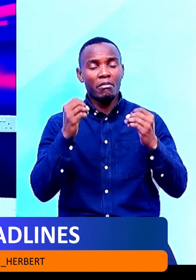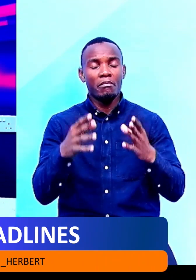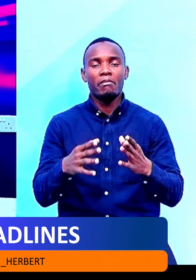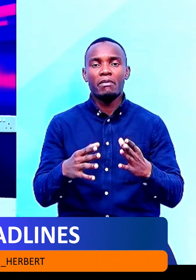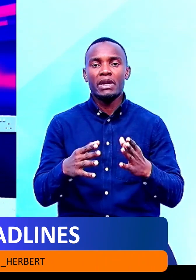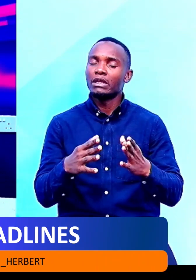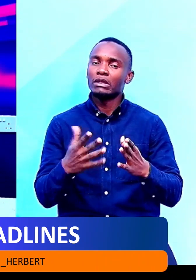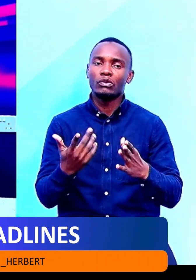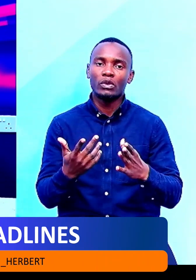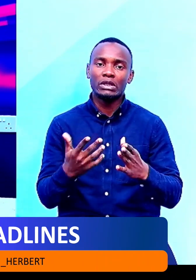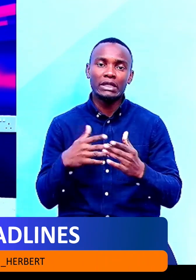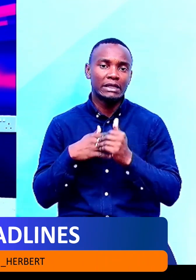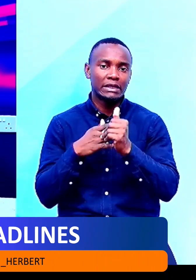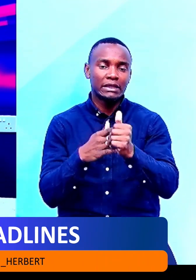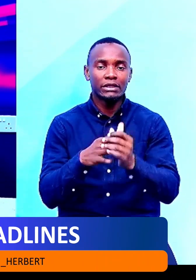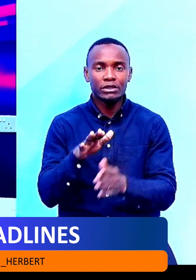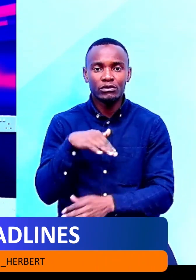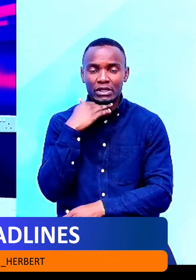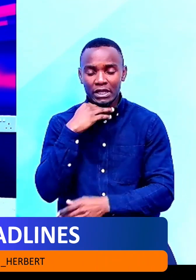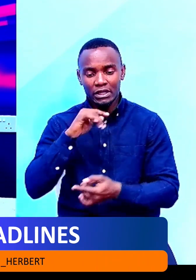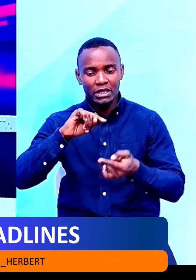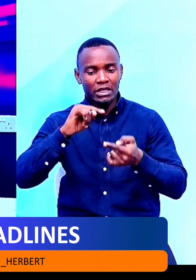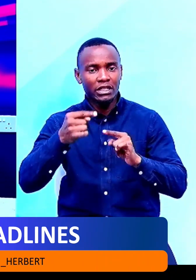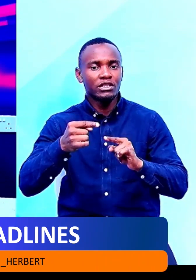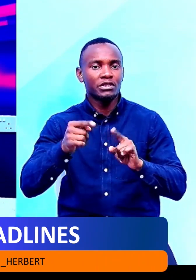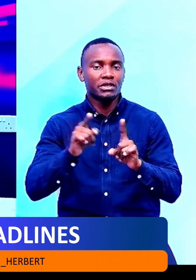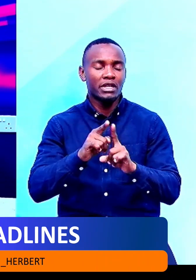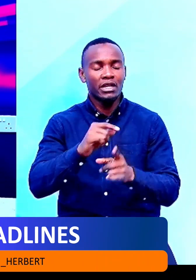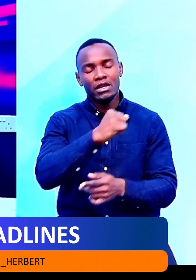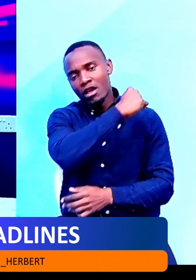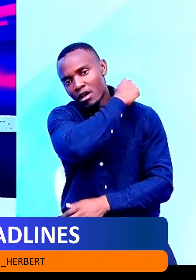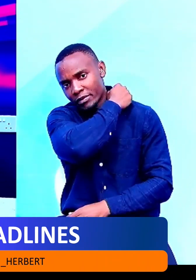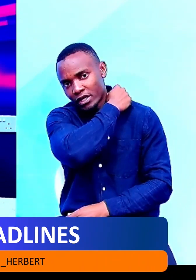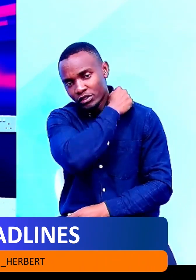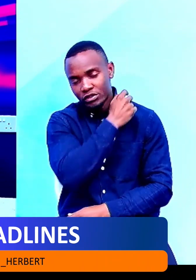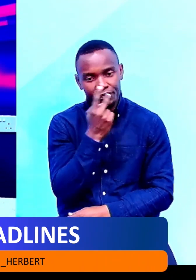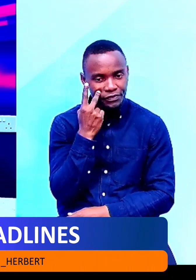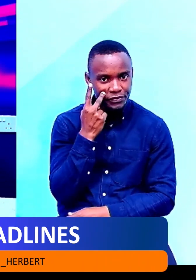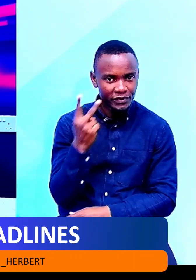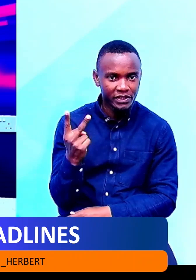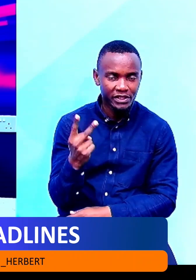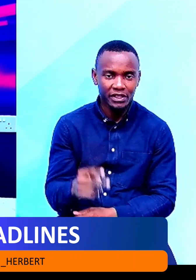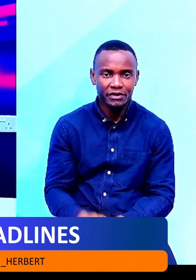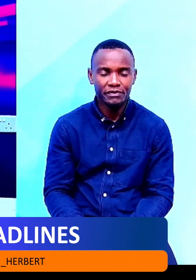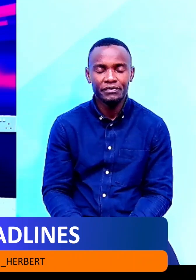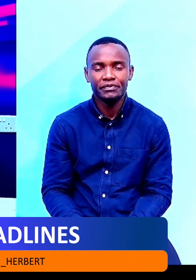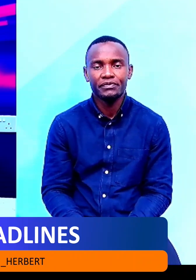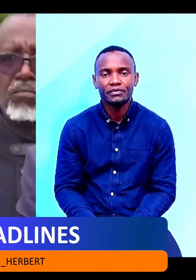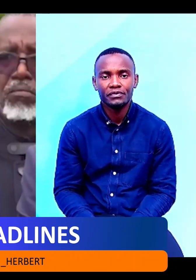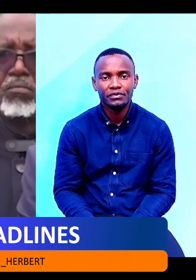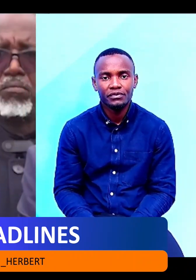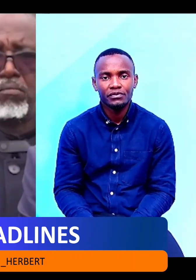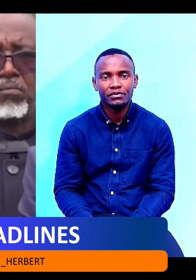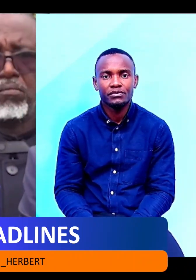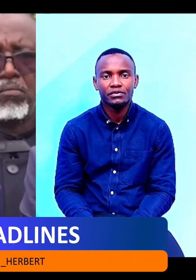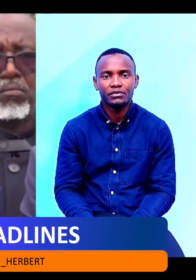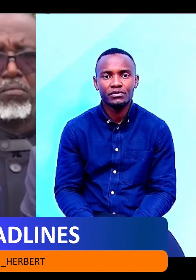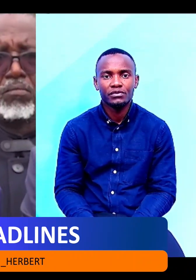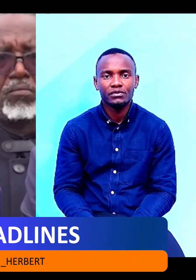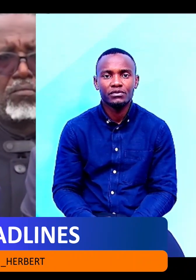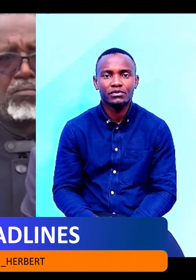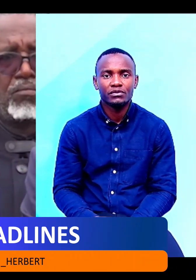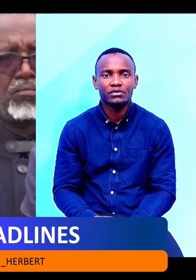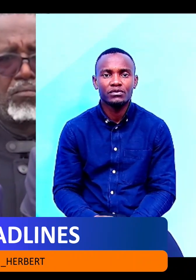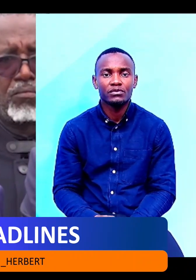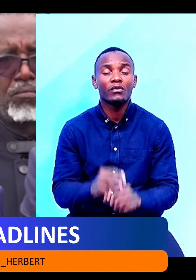death, injuries, and abductions. Here are the full details to the story. Nobody has any plan to